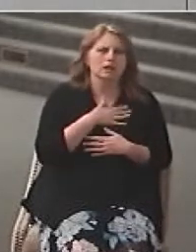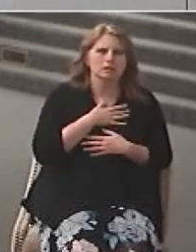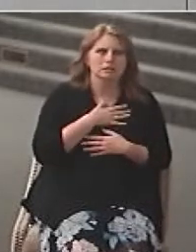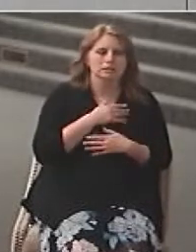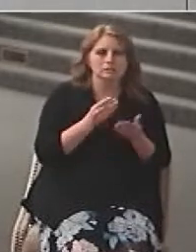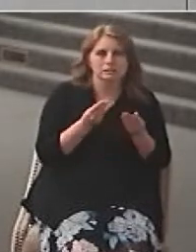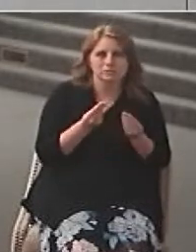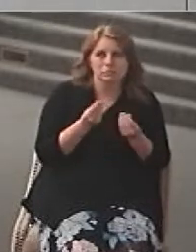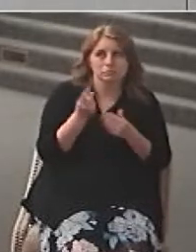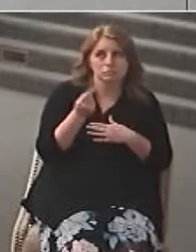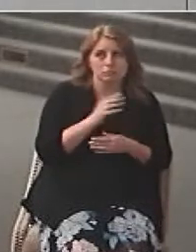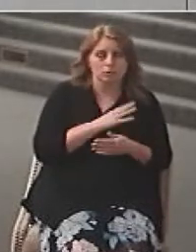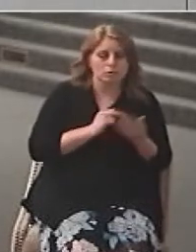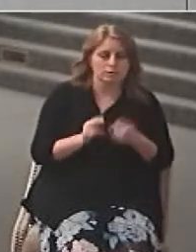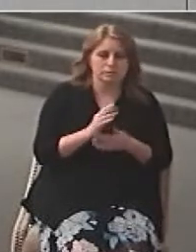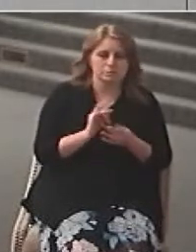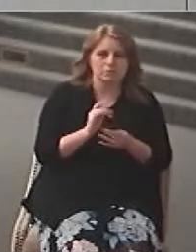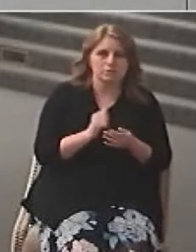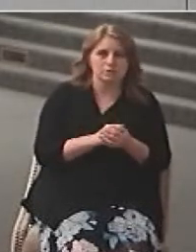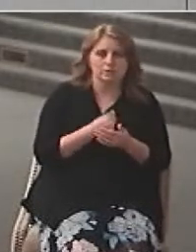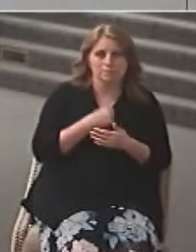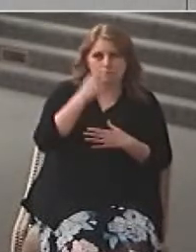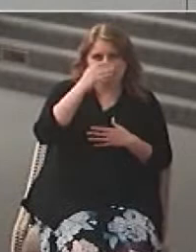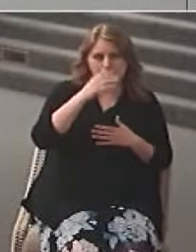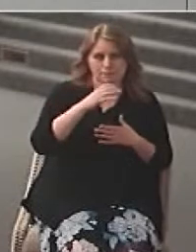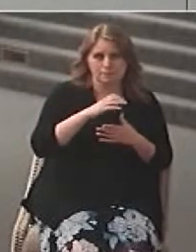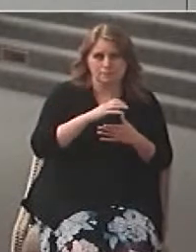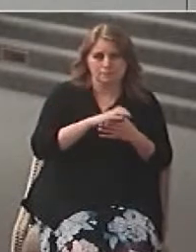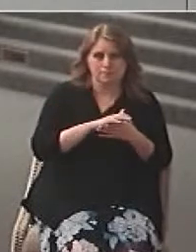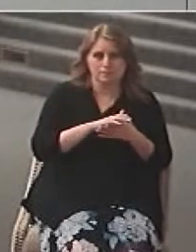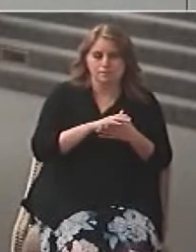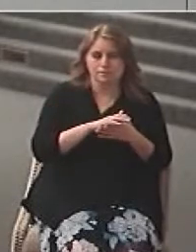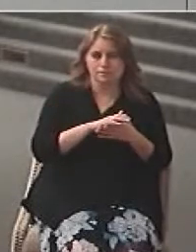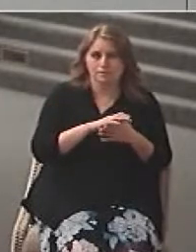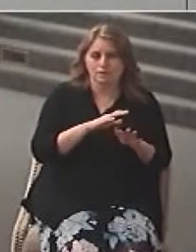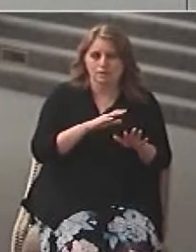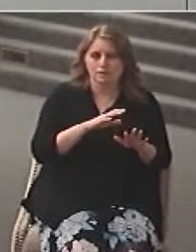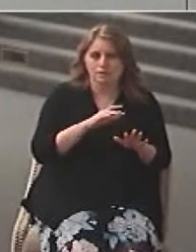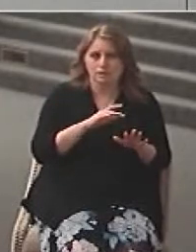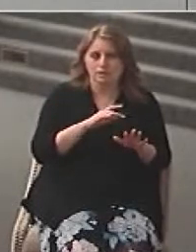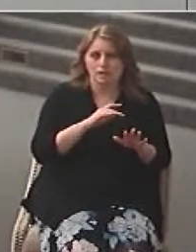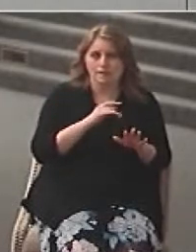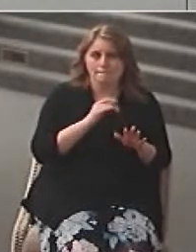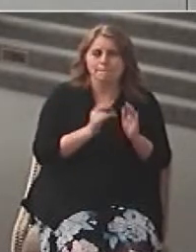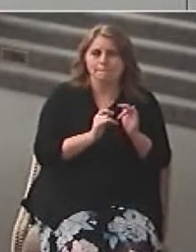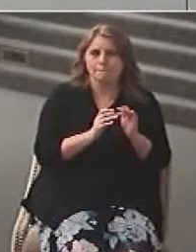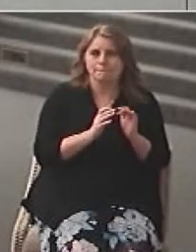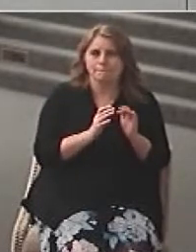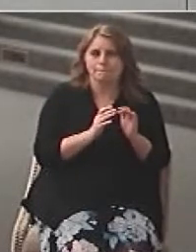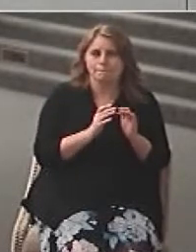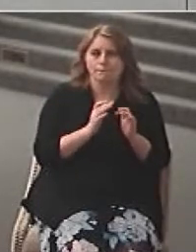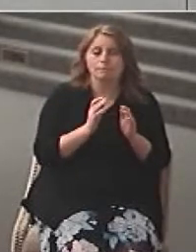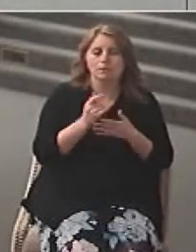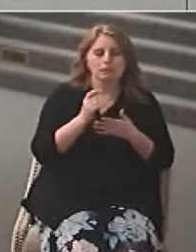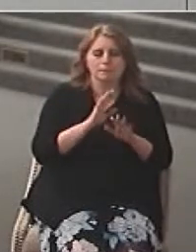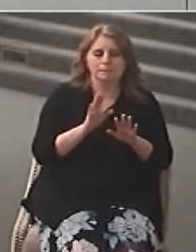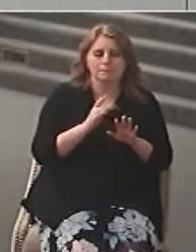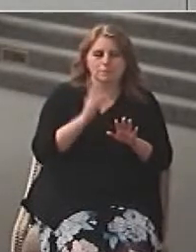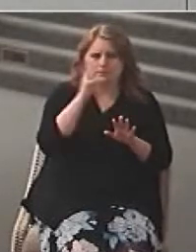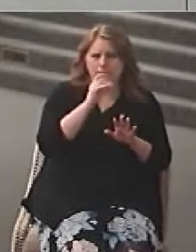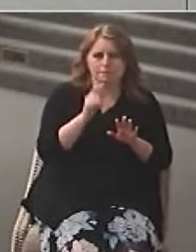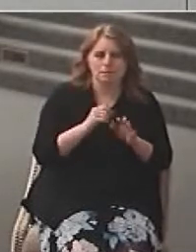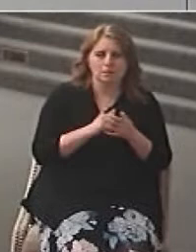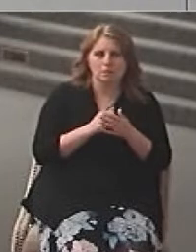says in Revelation, I believe it's chapter 3, Brother Wesley will correct me later if I'm wrong, but the Bible talks, or God says that He would rather you